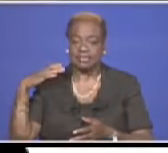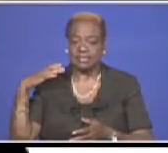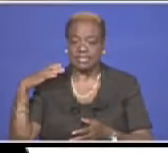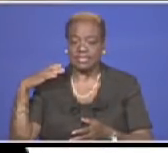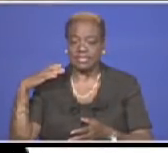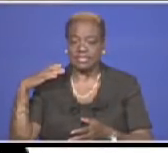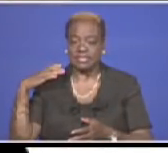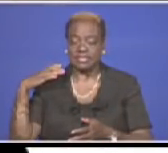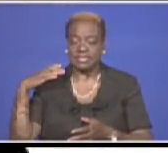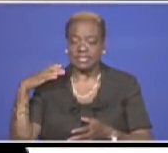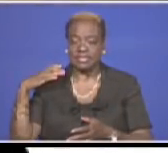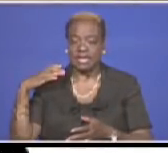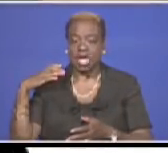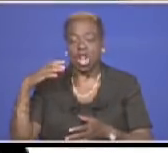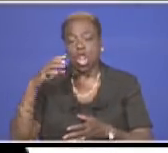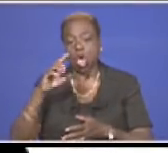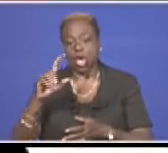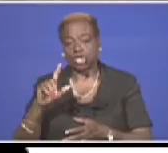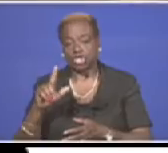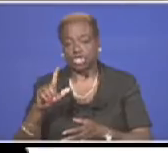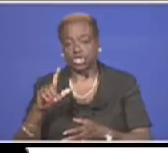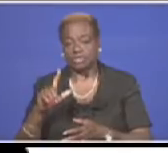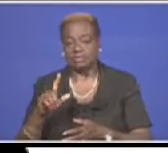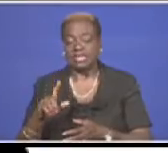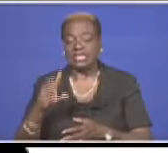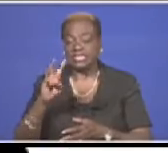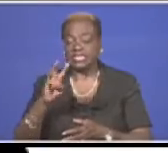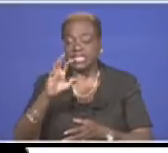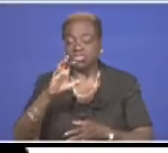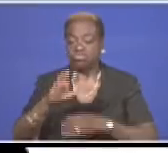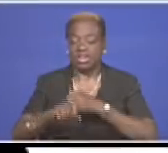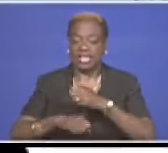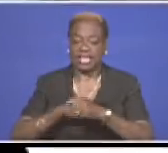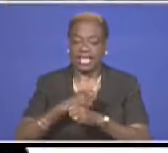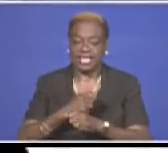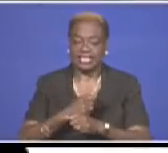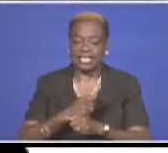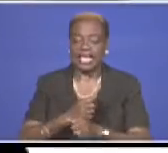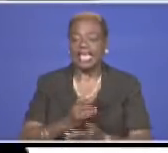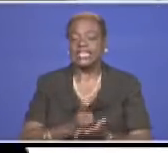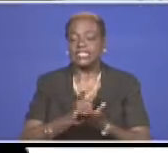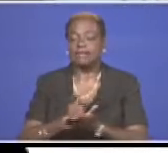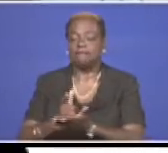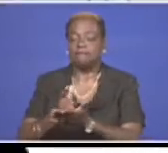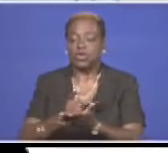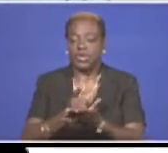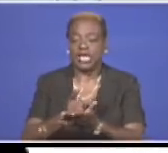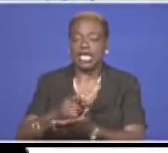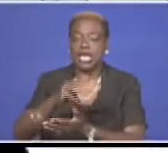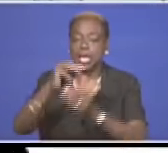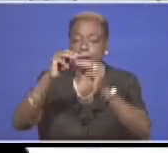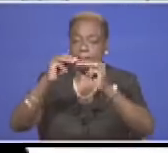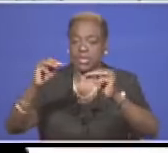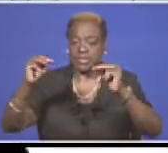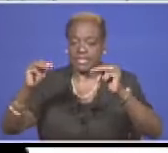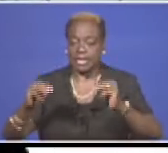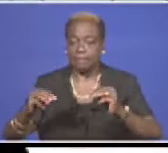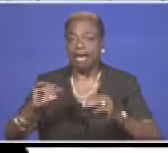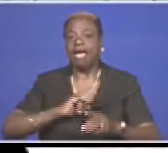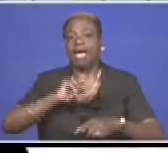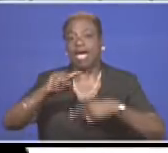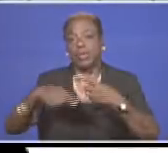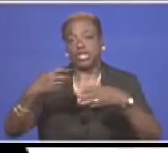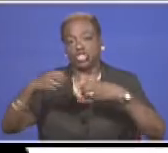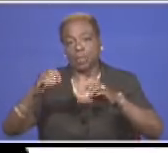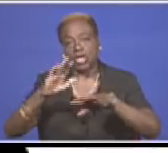antiquities. Some of the stuff go back 500-600 years. It's somewhat of a floating museum. Yeah, I went shopping online,